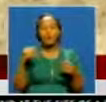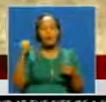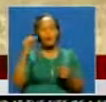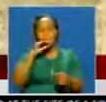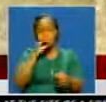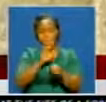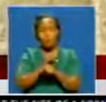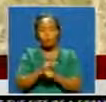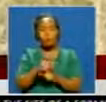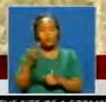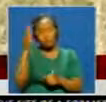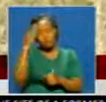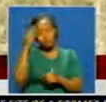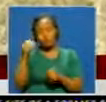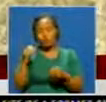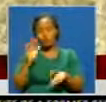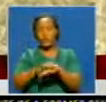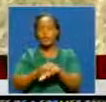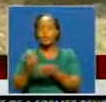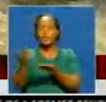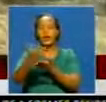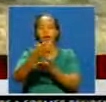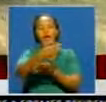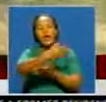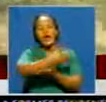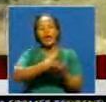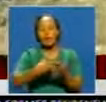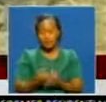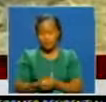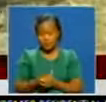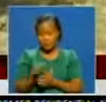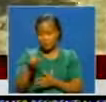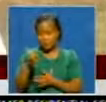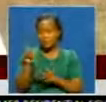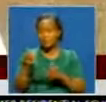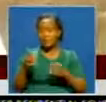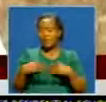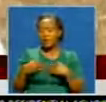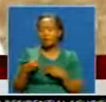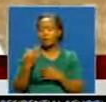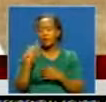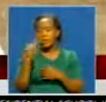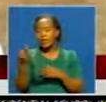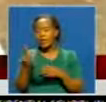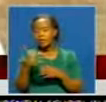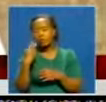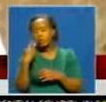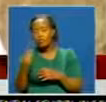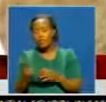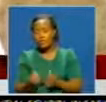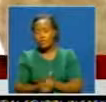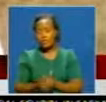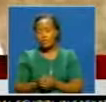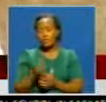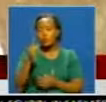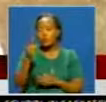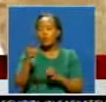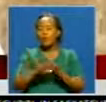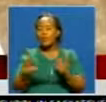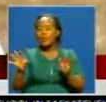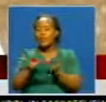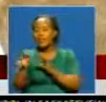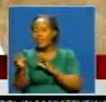mazao utapata. From an acre under fodder, they produce between 200 and 300 bales of hay. Eka moja itakutolea bales karibu